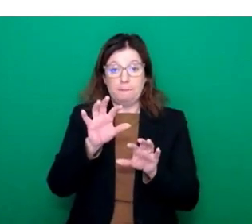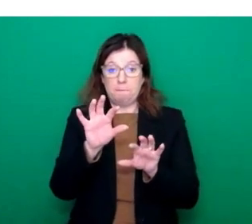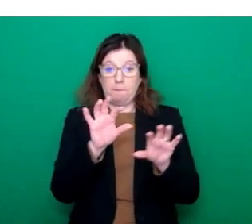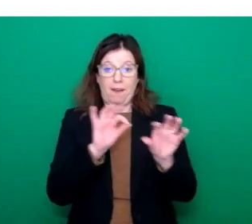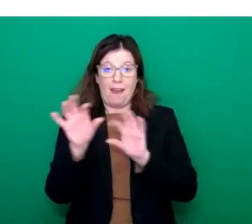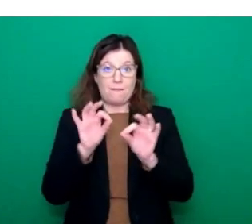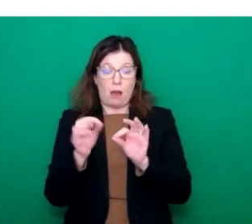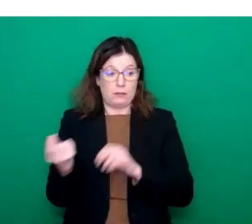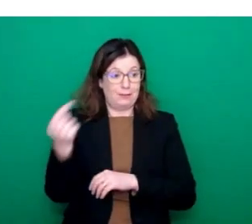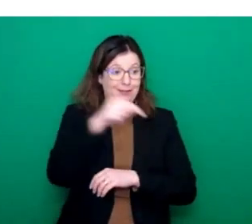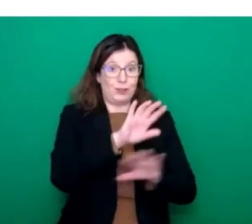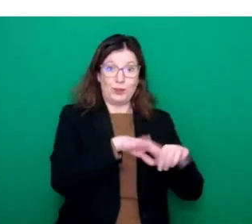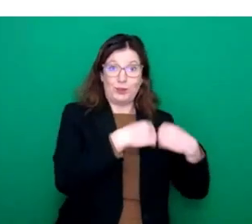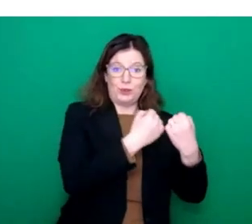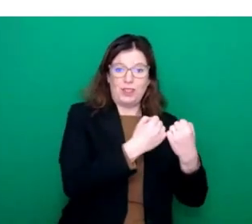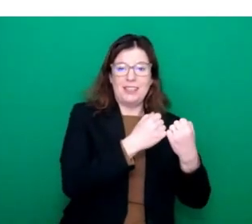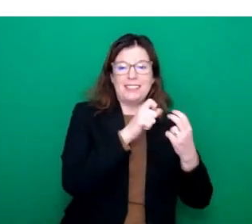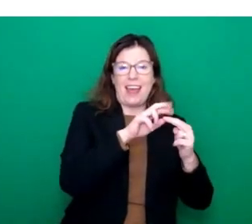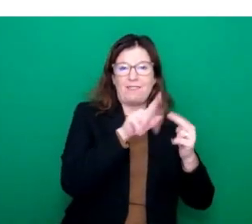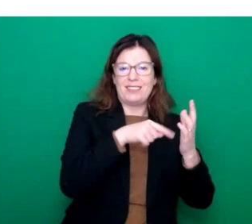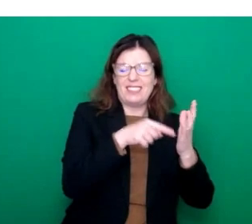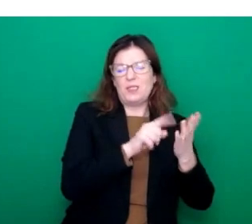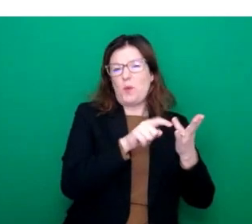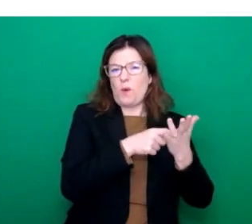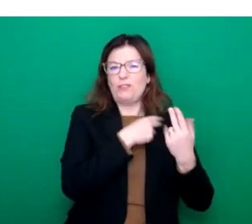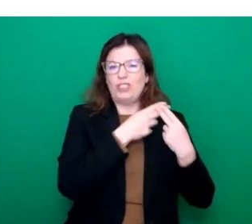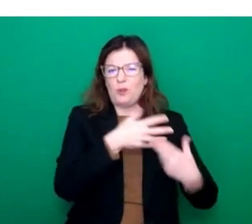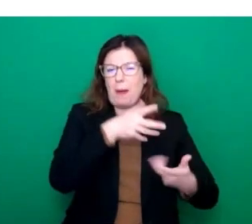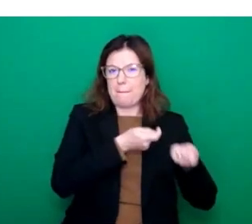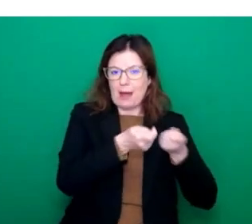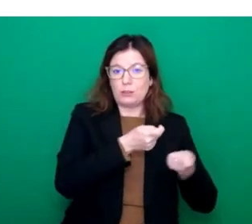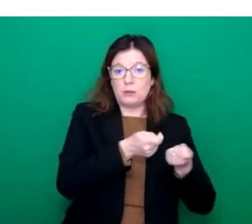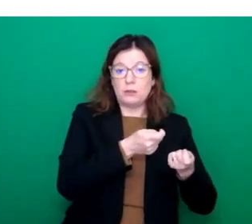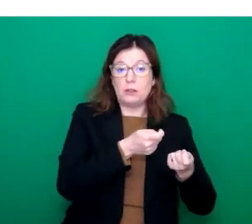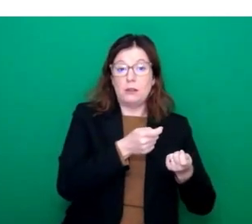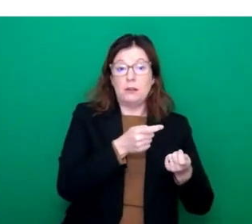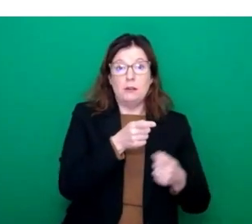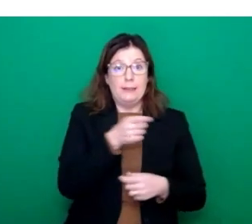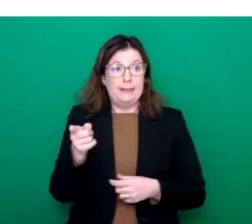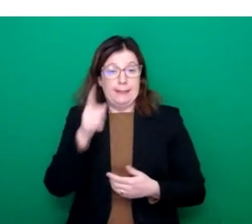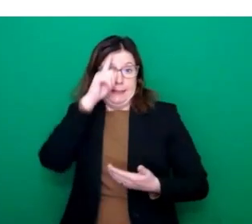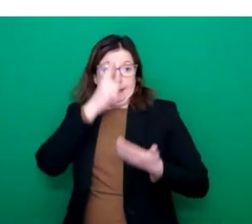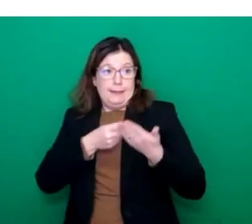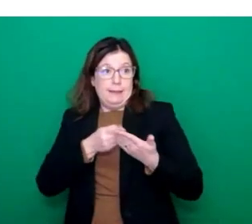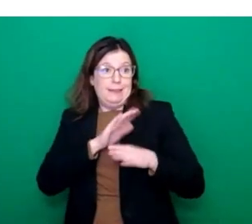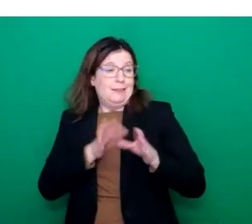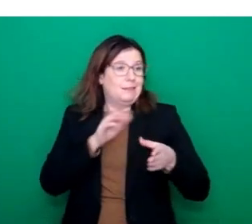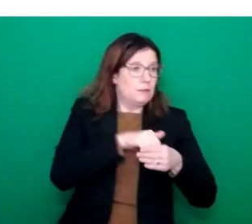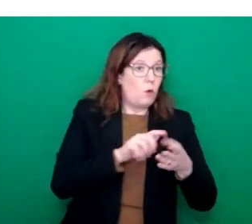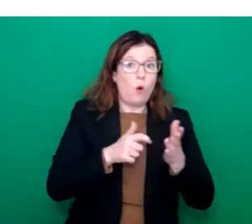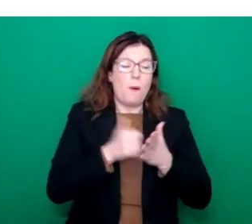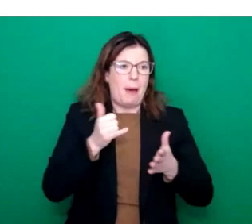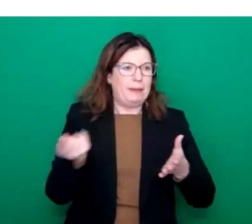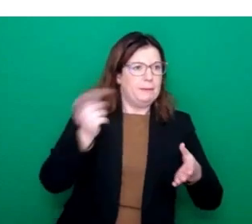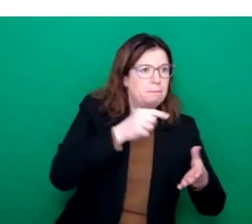group programs, either the CFT or traditional pain management one, and either had or hadn't decided to take that up and finish it.